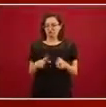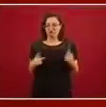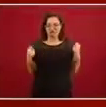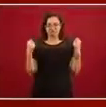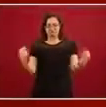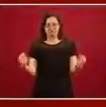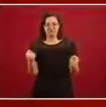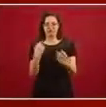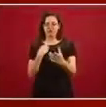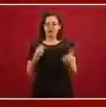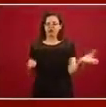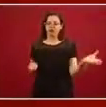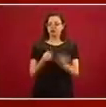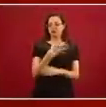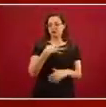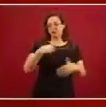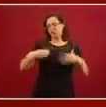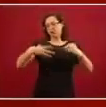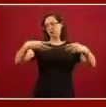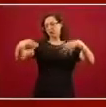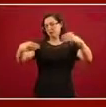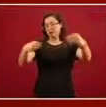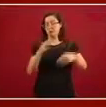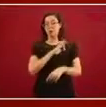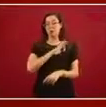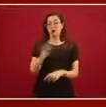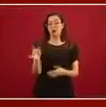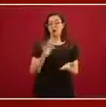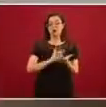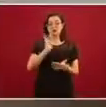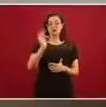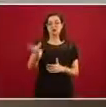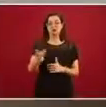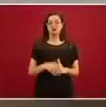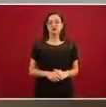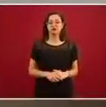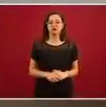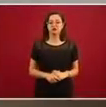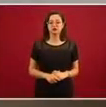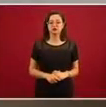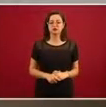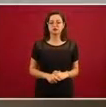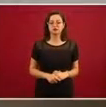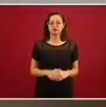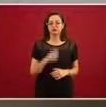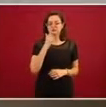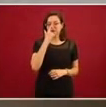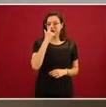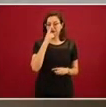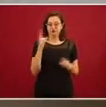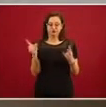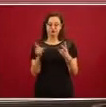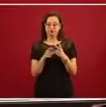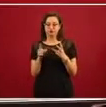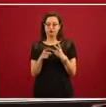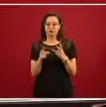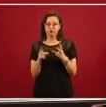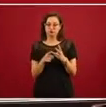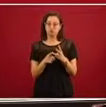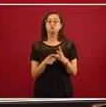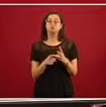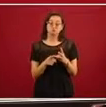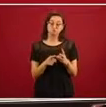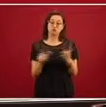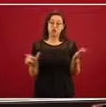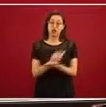for punishment. What are the legal consequences of deliberately going out and